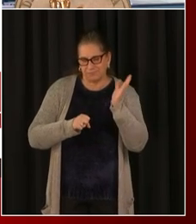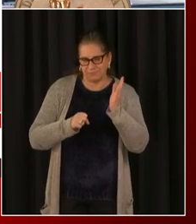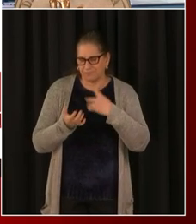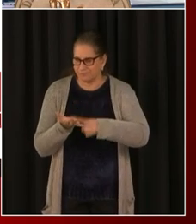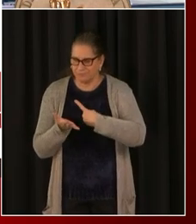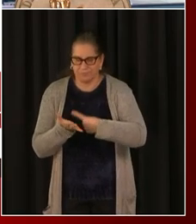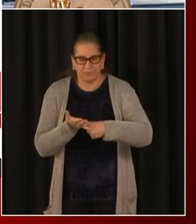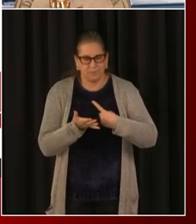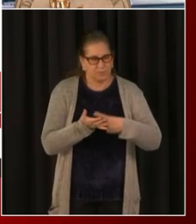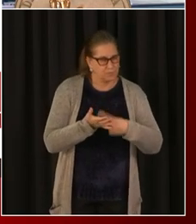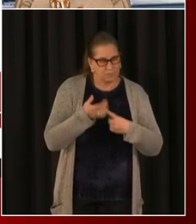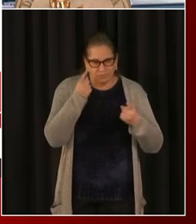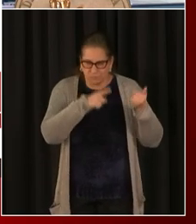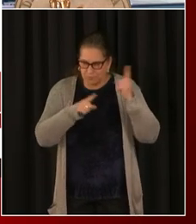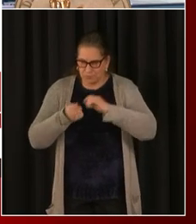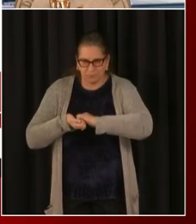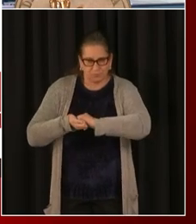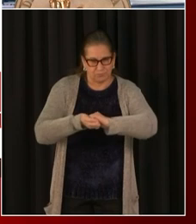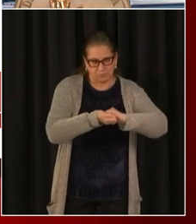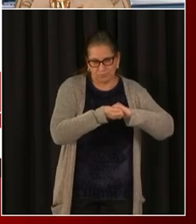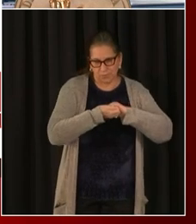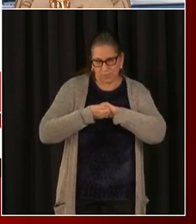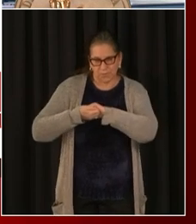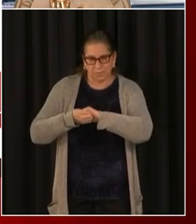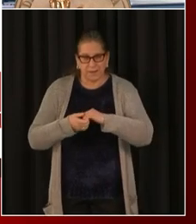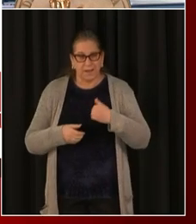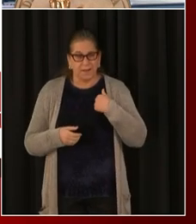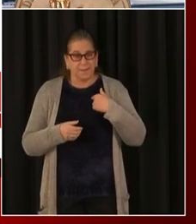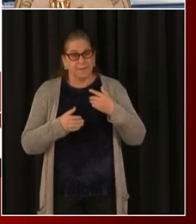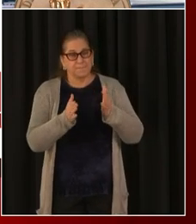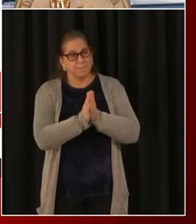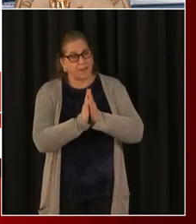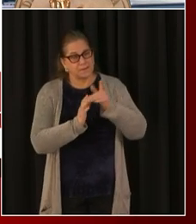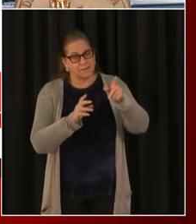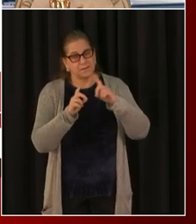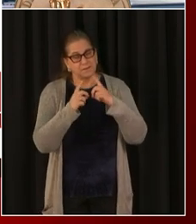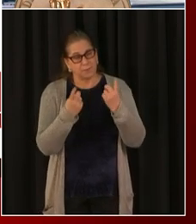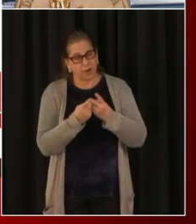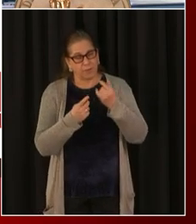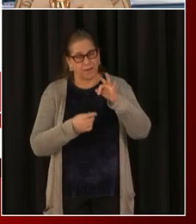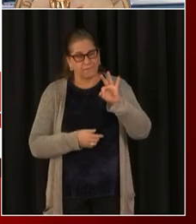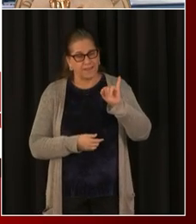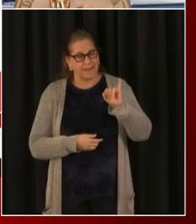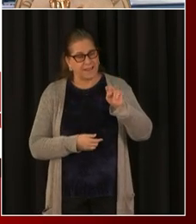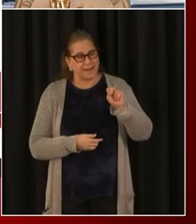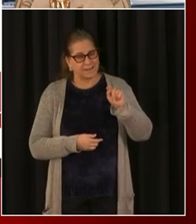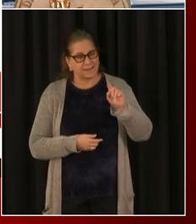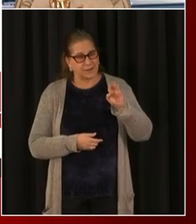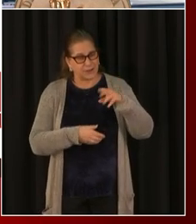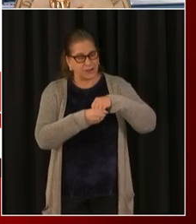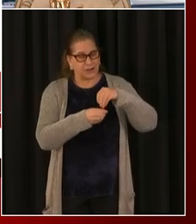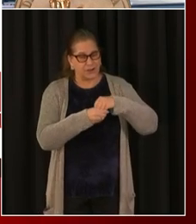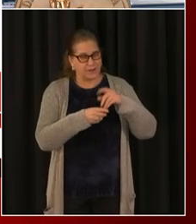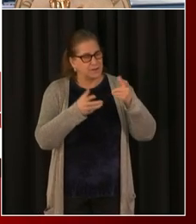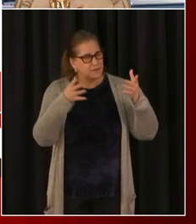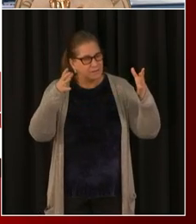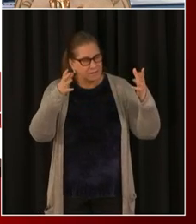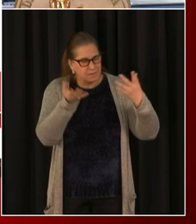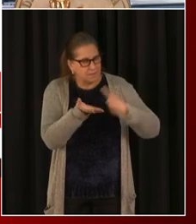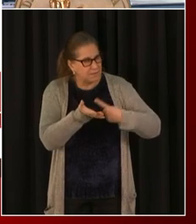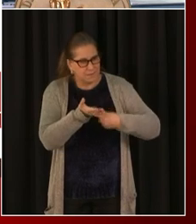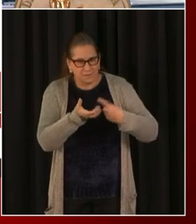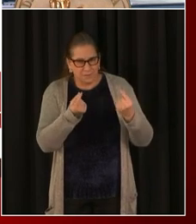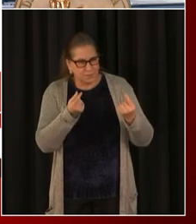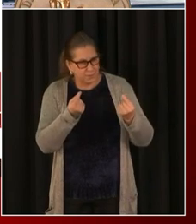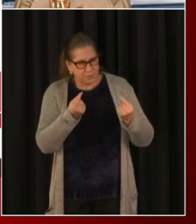the Interior cancel any and all public gathering permits in the District of Columbia and deny any applications for